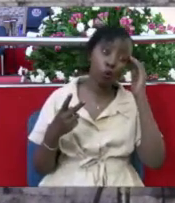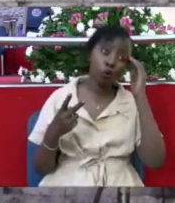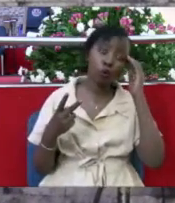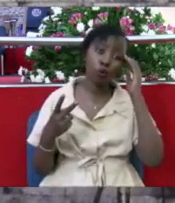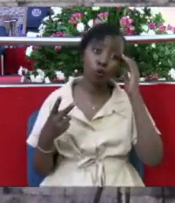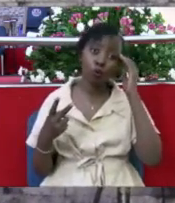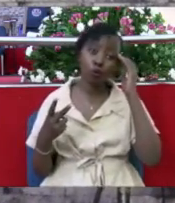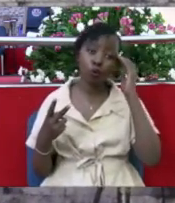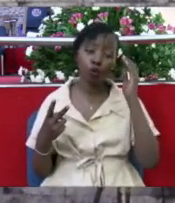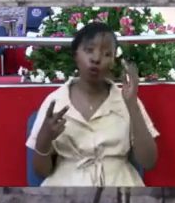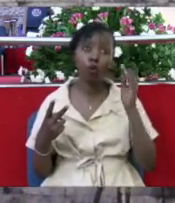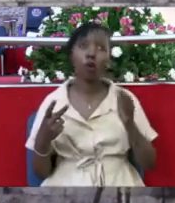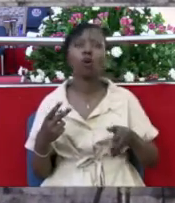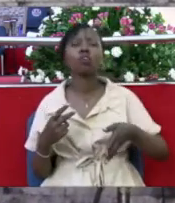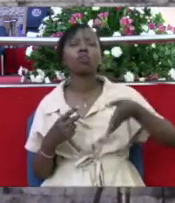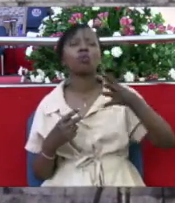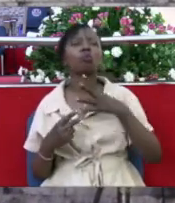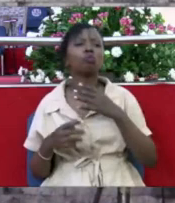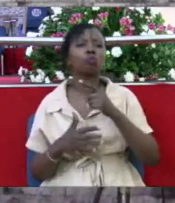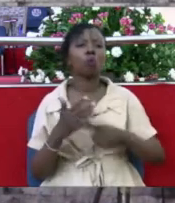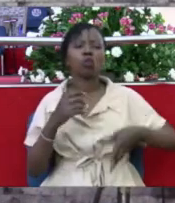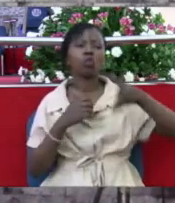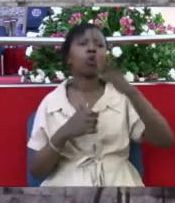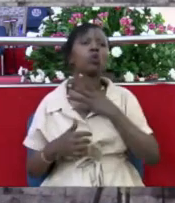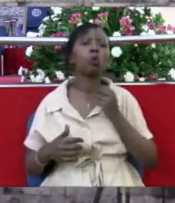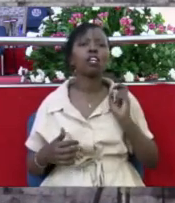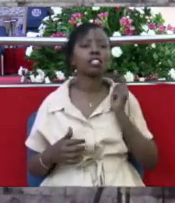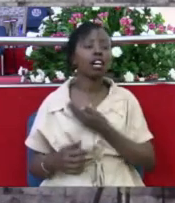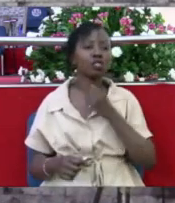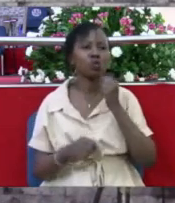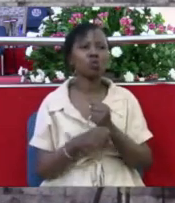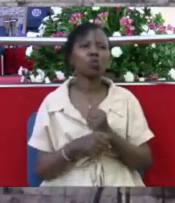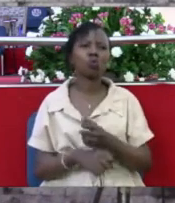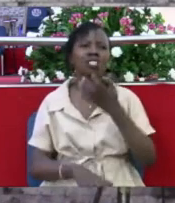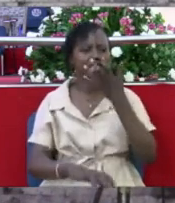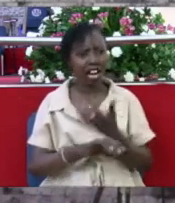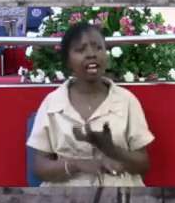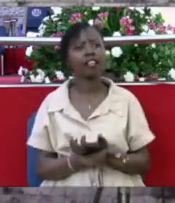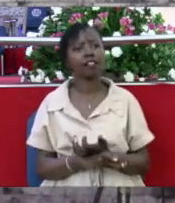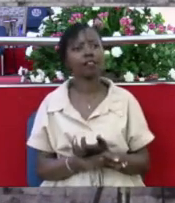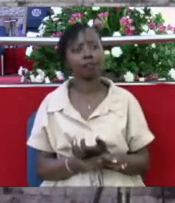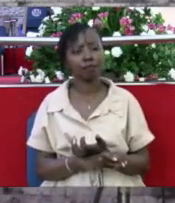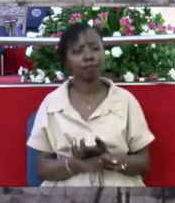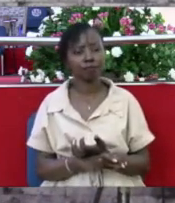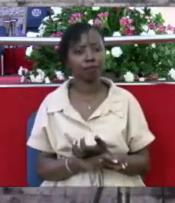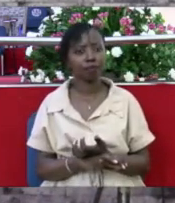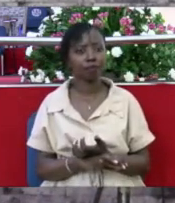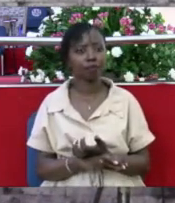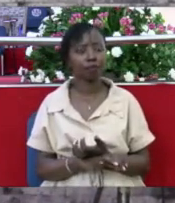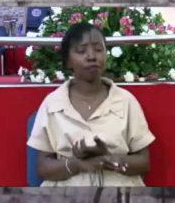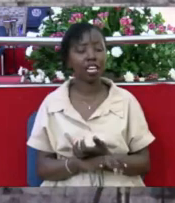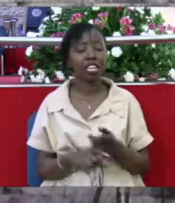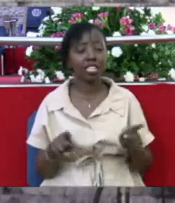is even heavier. Na tunatambua kwamba hata mahitaji ile kwa muumini basi ni nzito. Mzito. And we've also